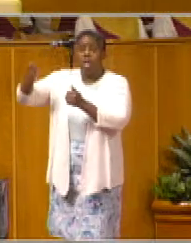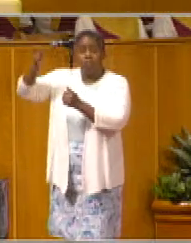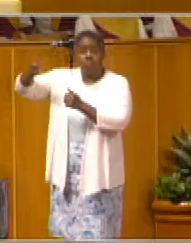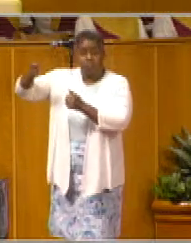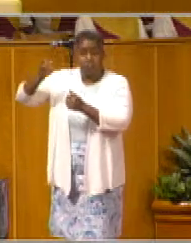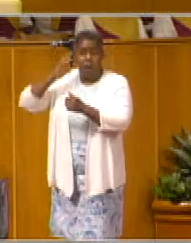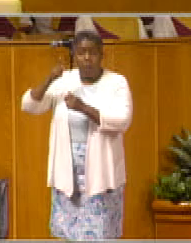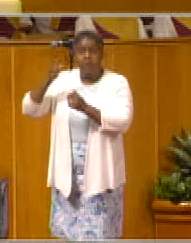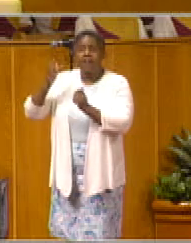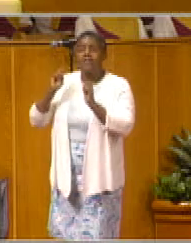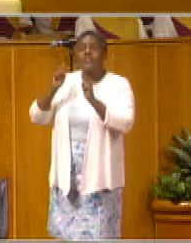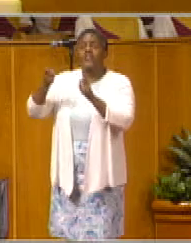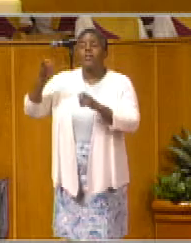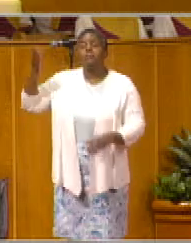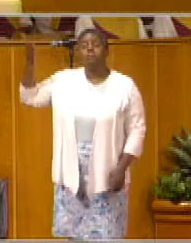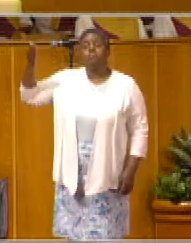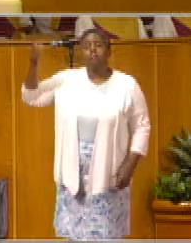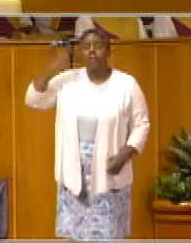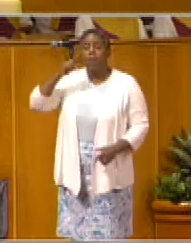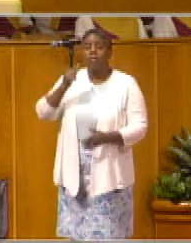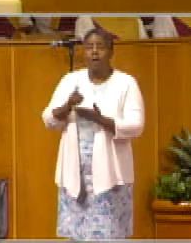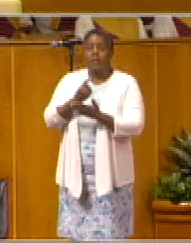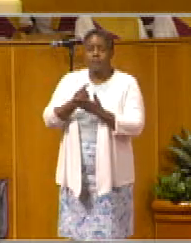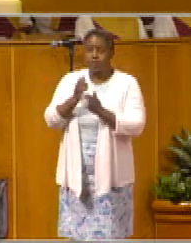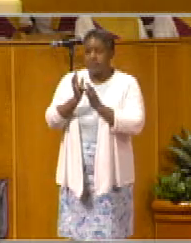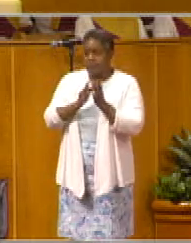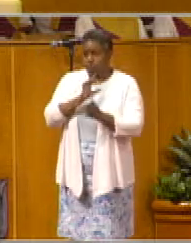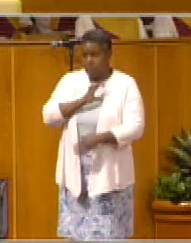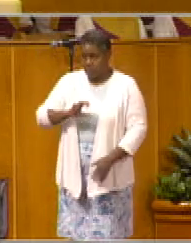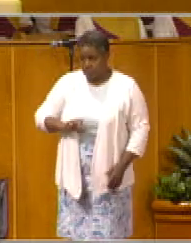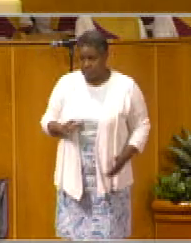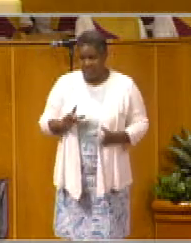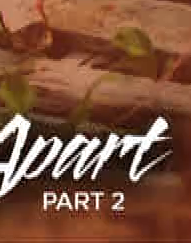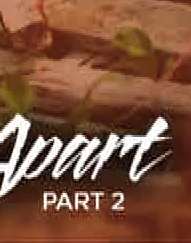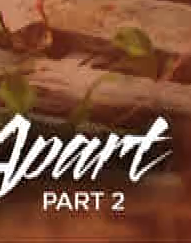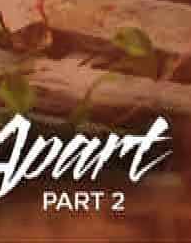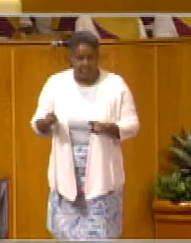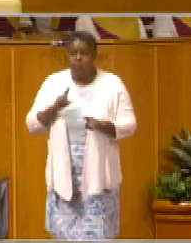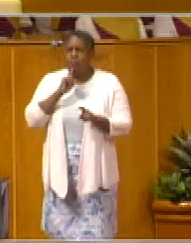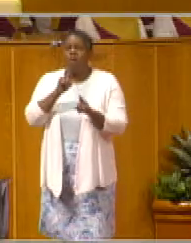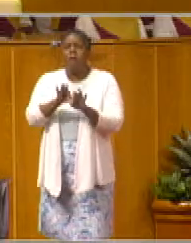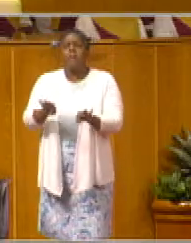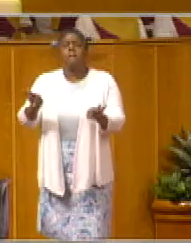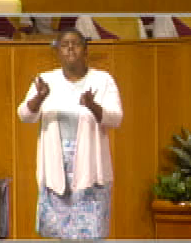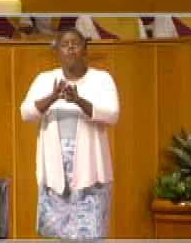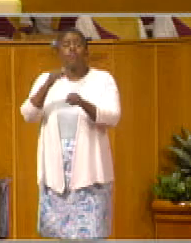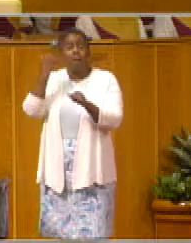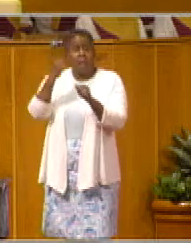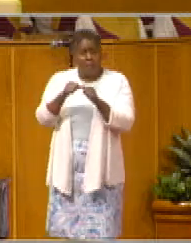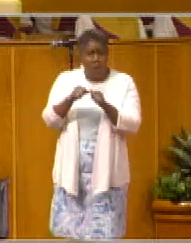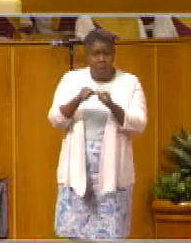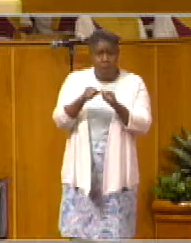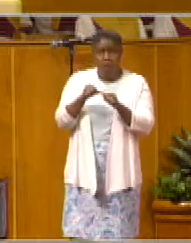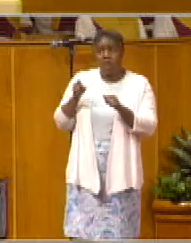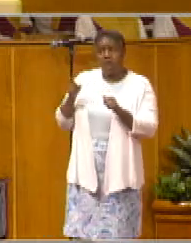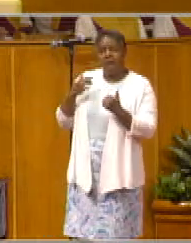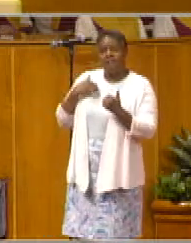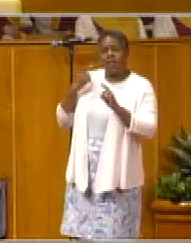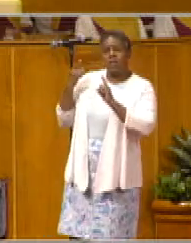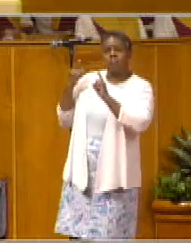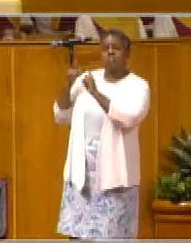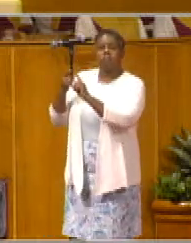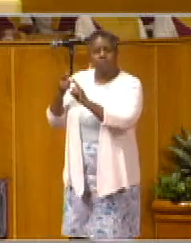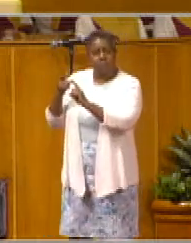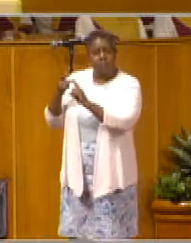might give testimony to the gospel of Jesus Christ. Important to remember that he gets on the ship with a destiny